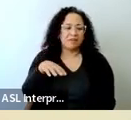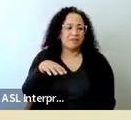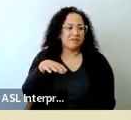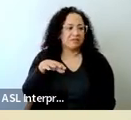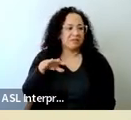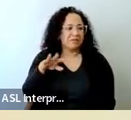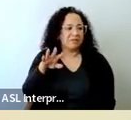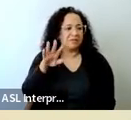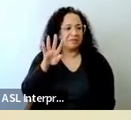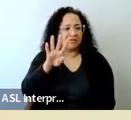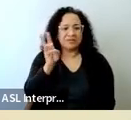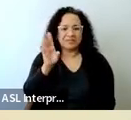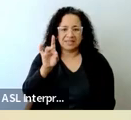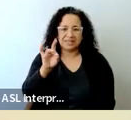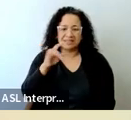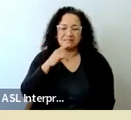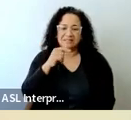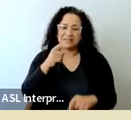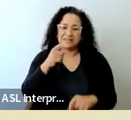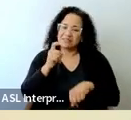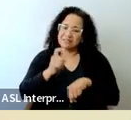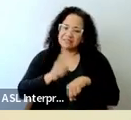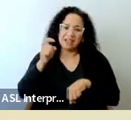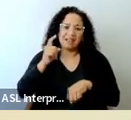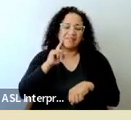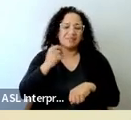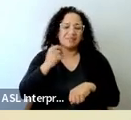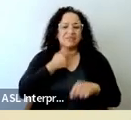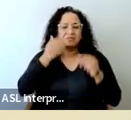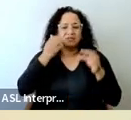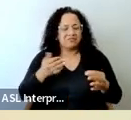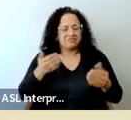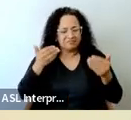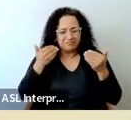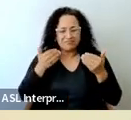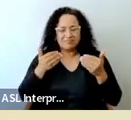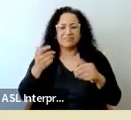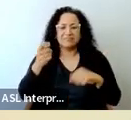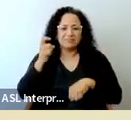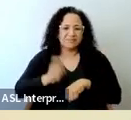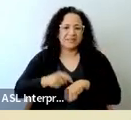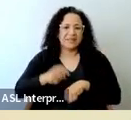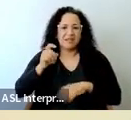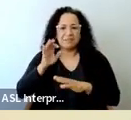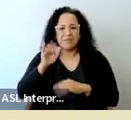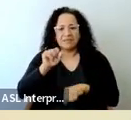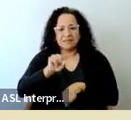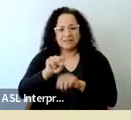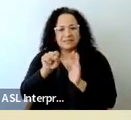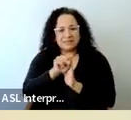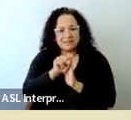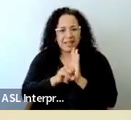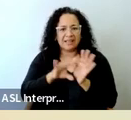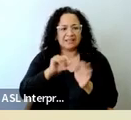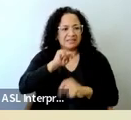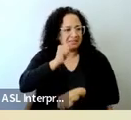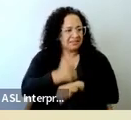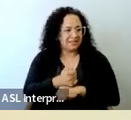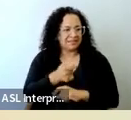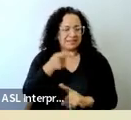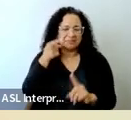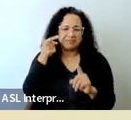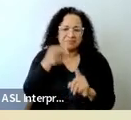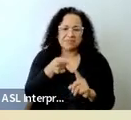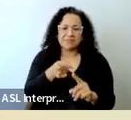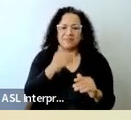said self-determination, it's time. It's time for this to finally roll out statewide and set some very specific parameters.